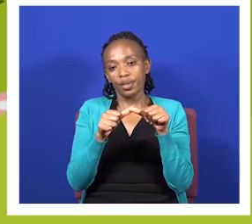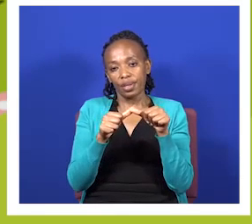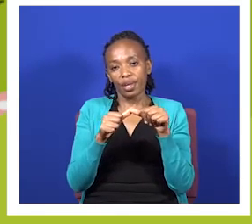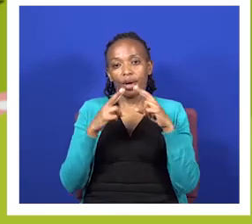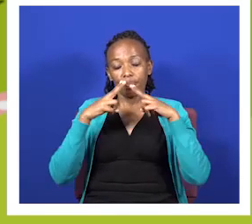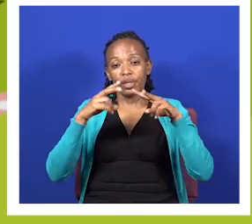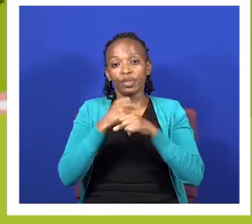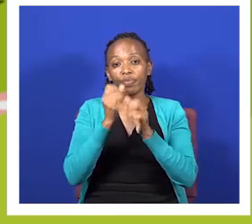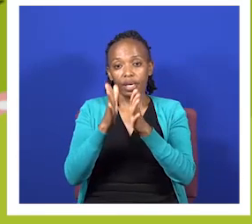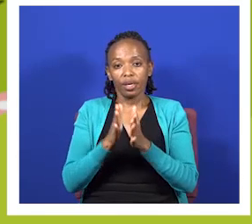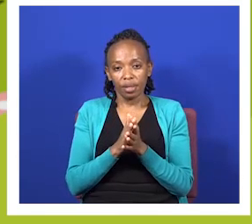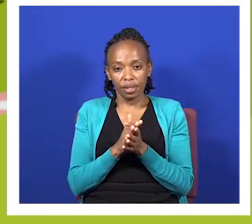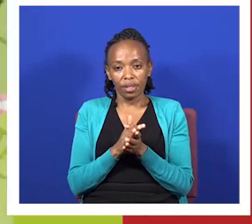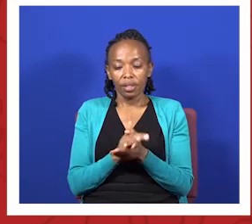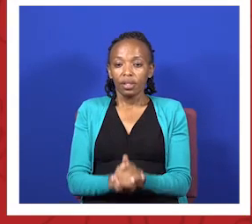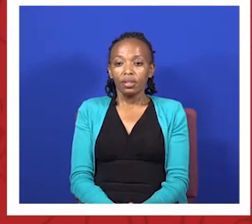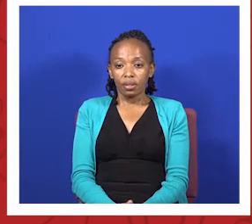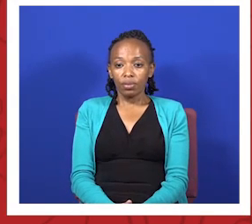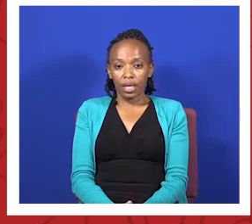a peacemaker.